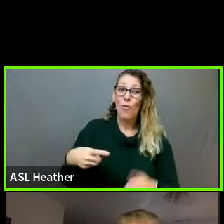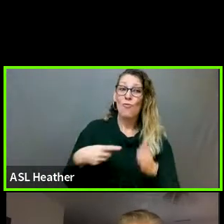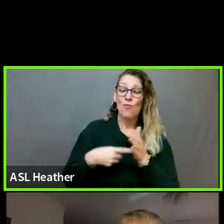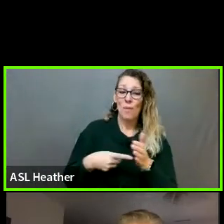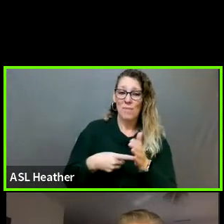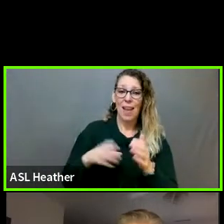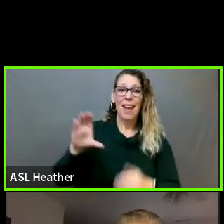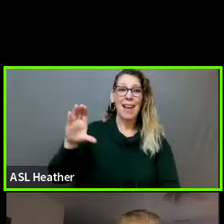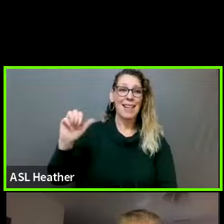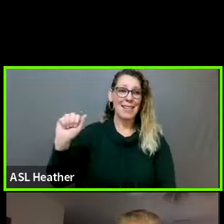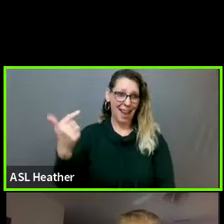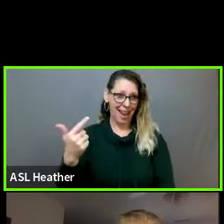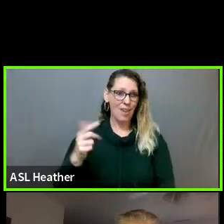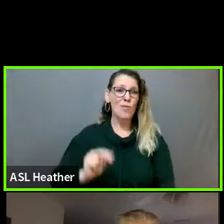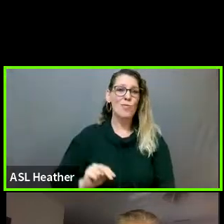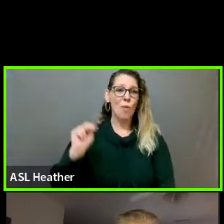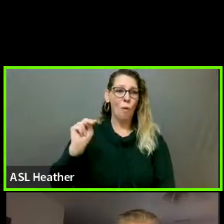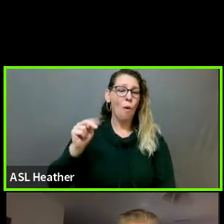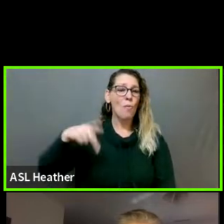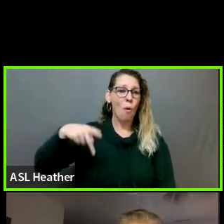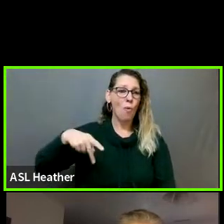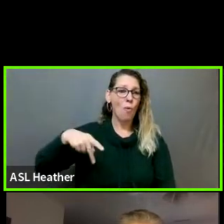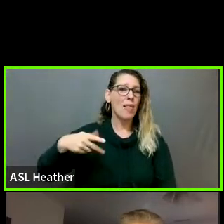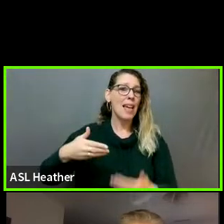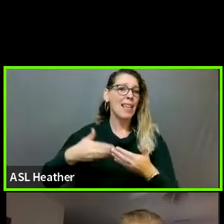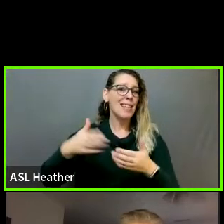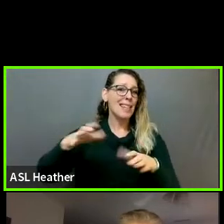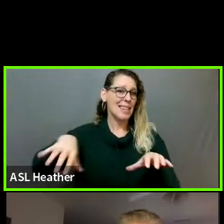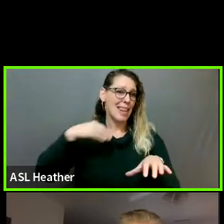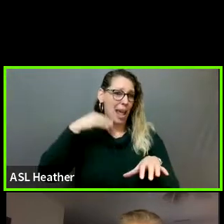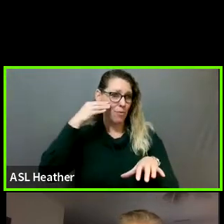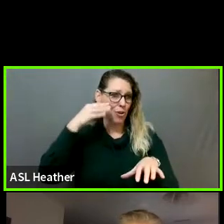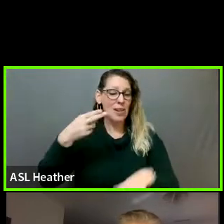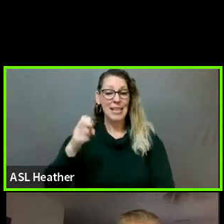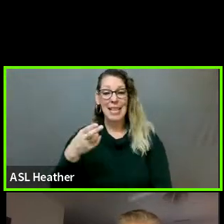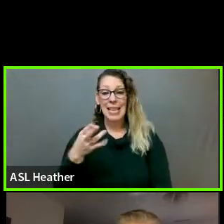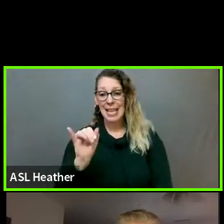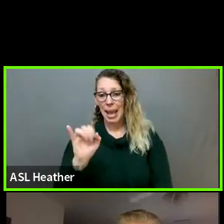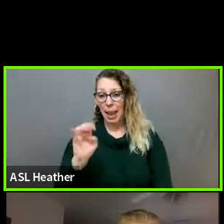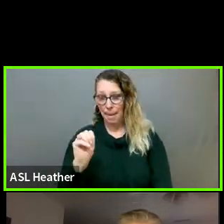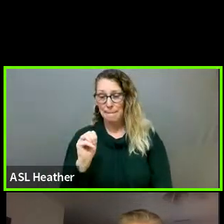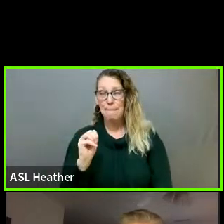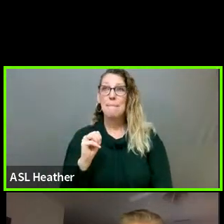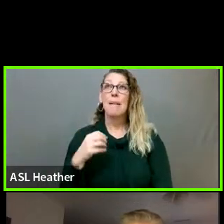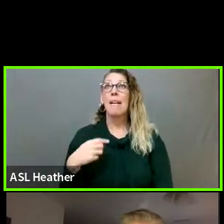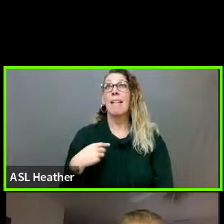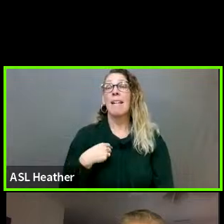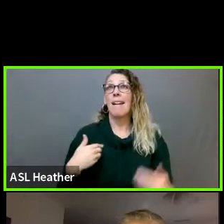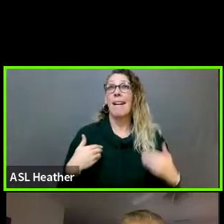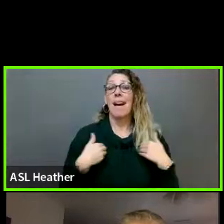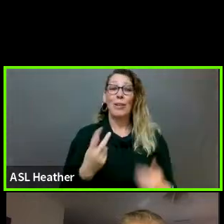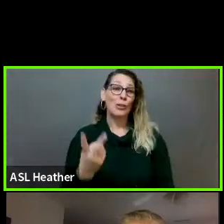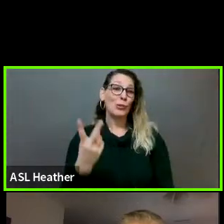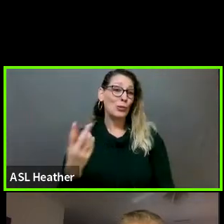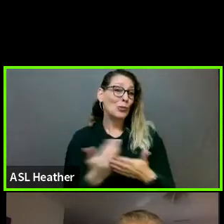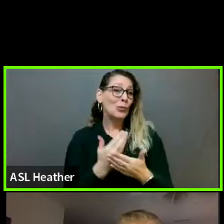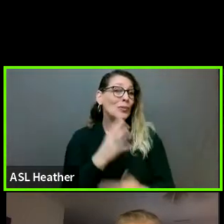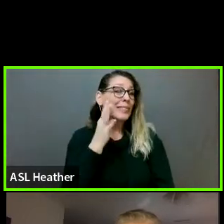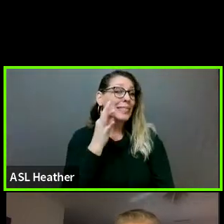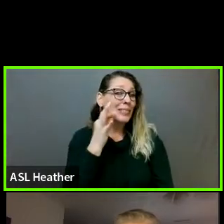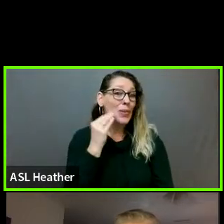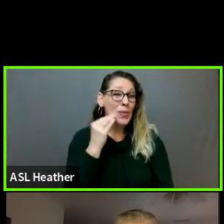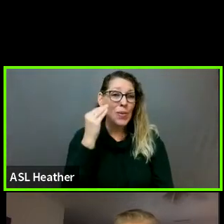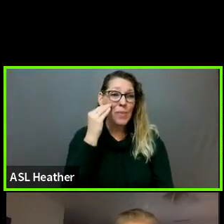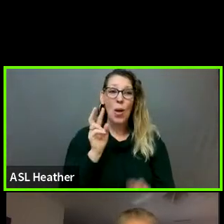on the CAG, the North Portland neighborhoods. He, him pronouns, and I have 2 new kittens at home, so I'm